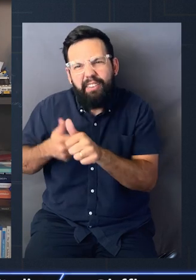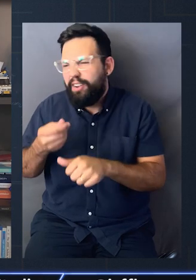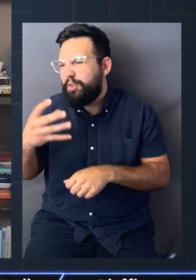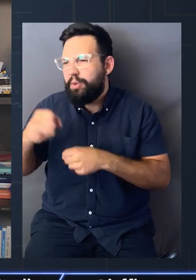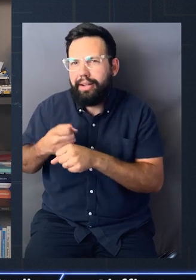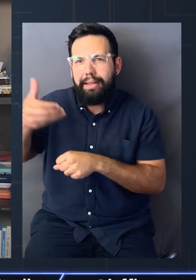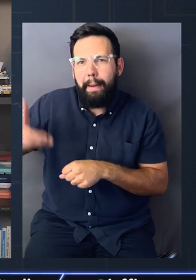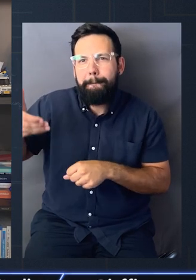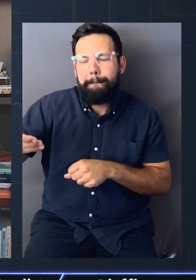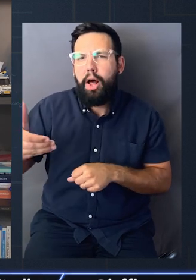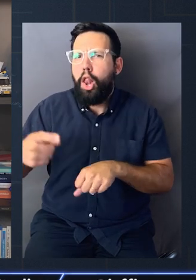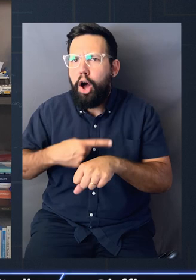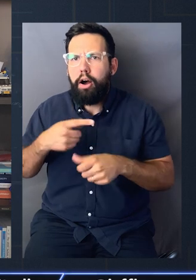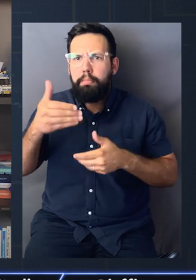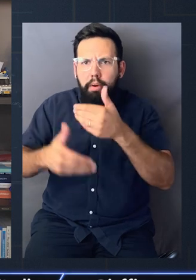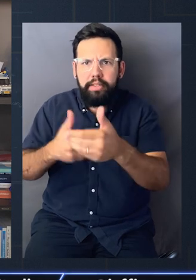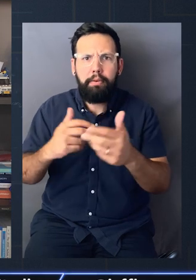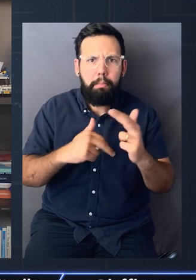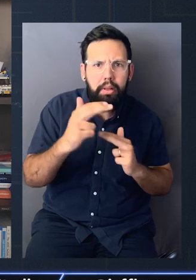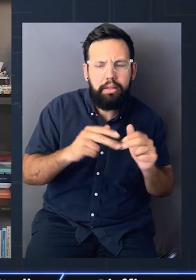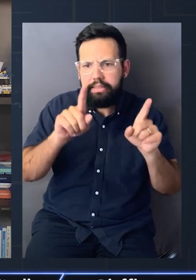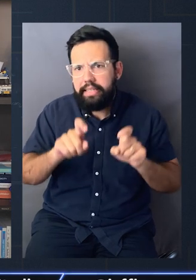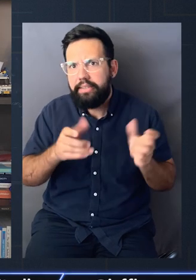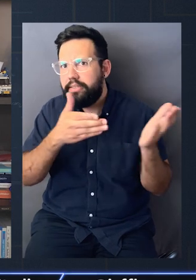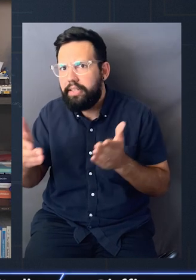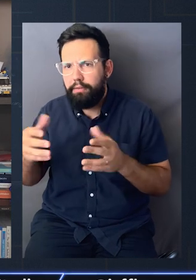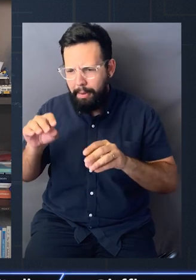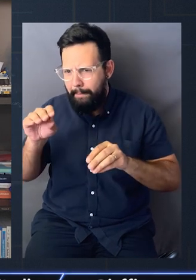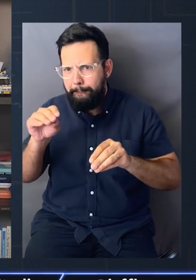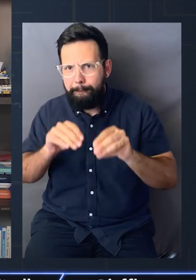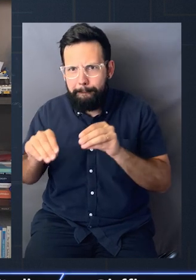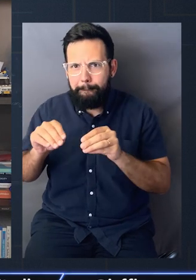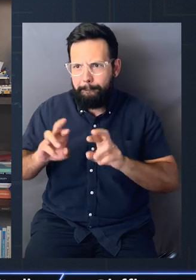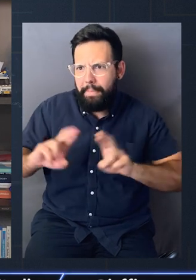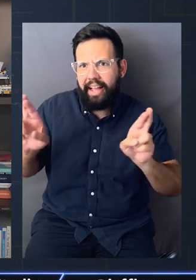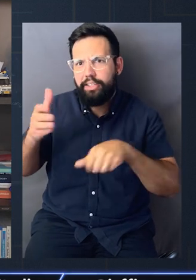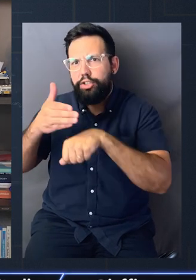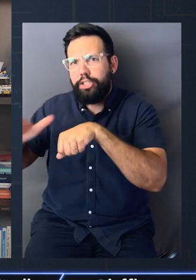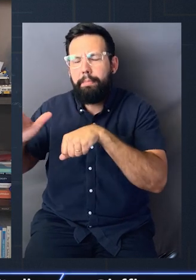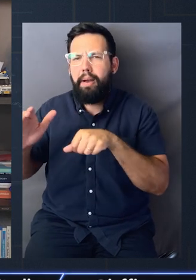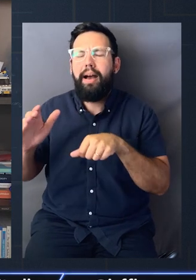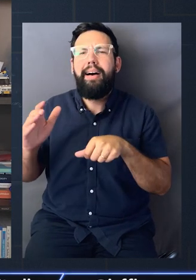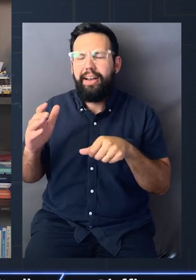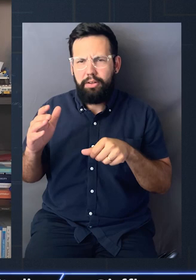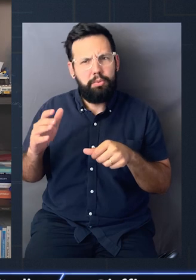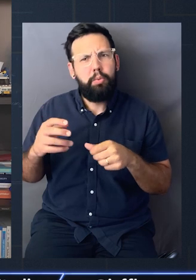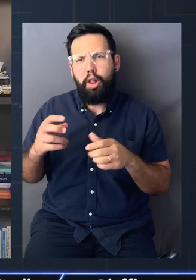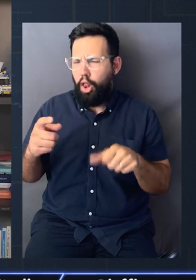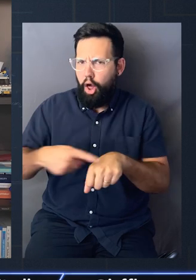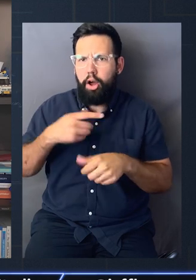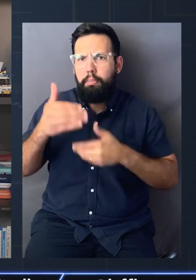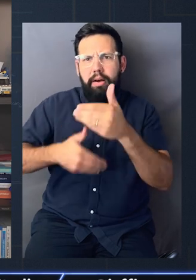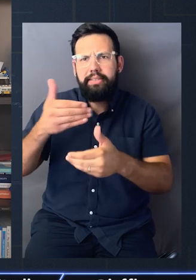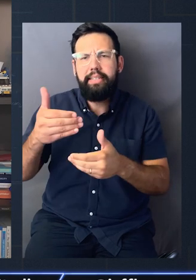really long involved process to build, test, deliver, package, ship. Then you say, well, that took us way too many years. We're going to try to do